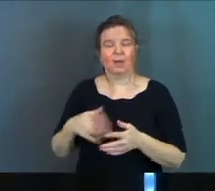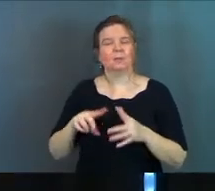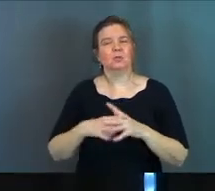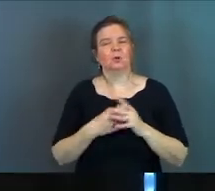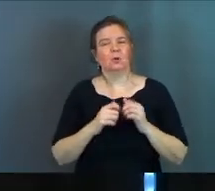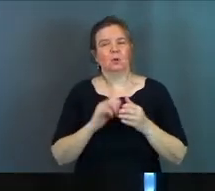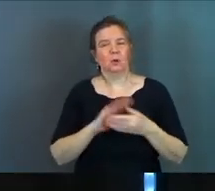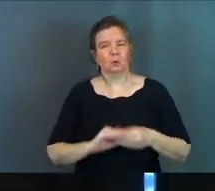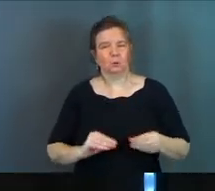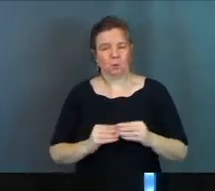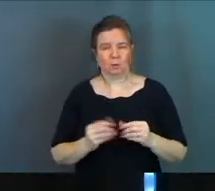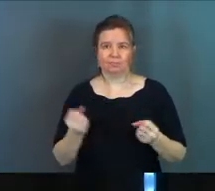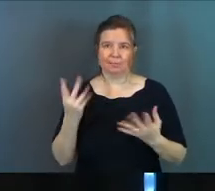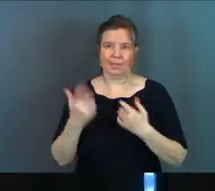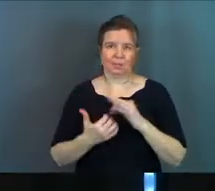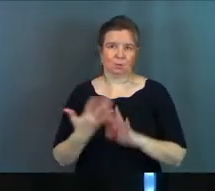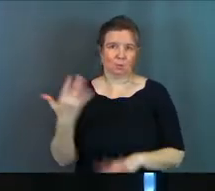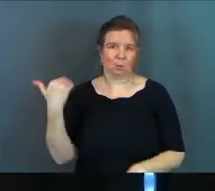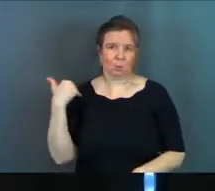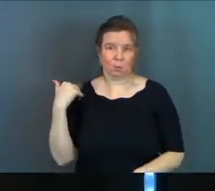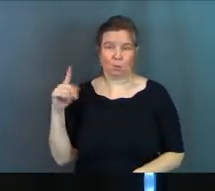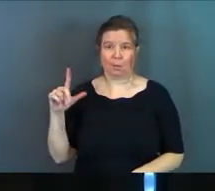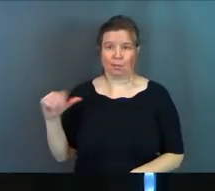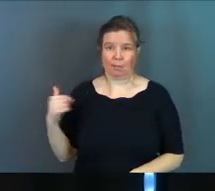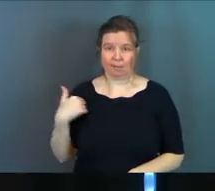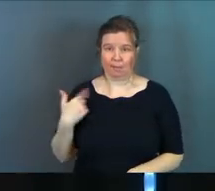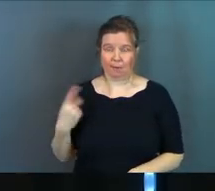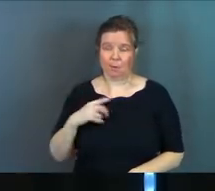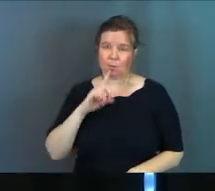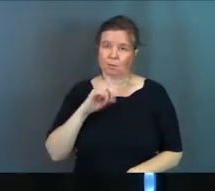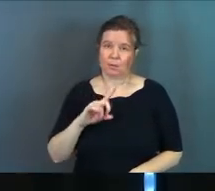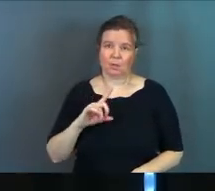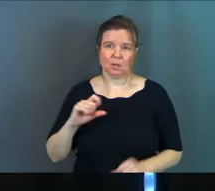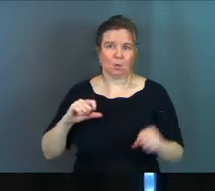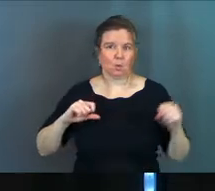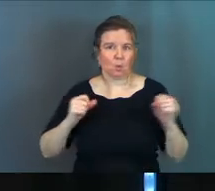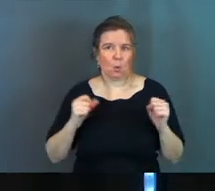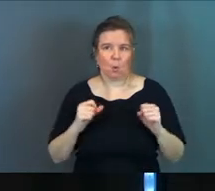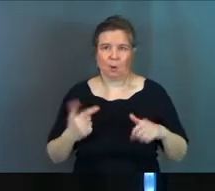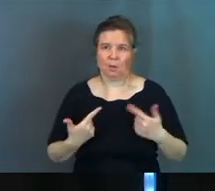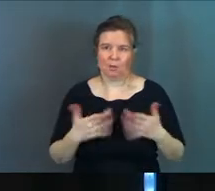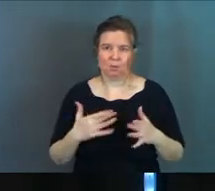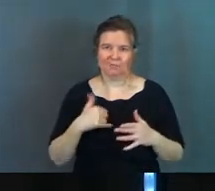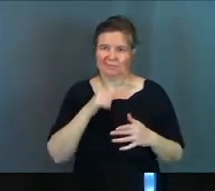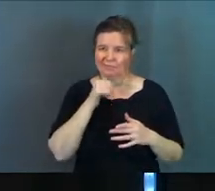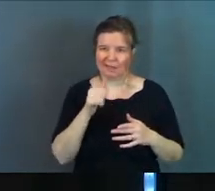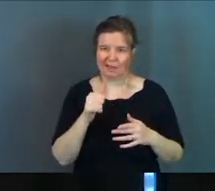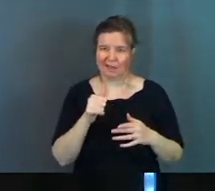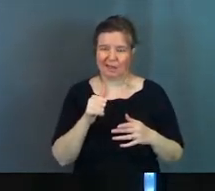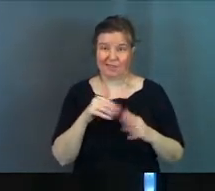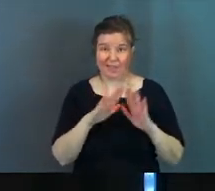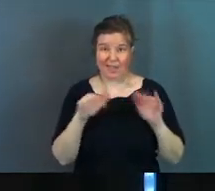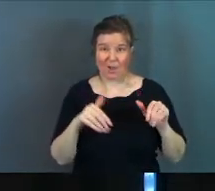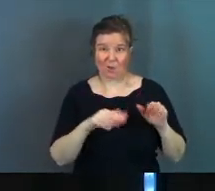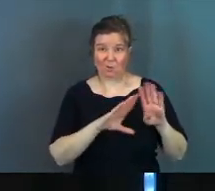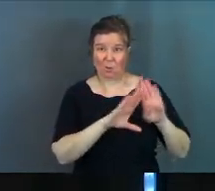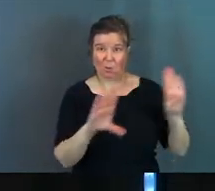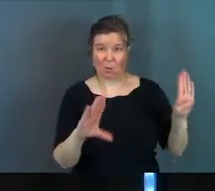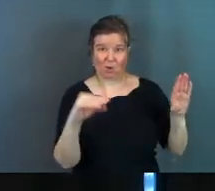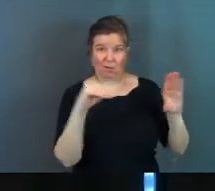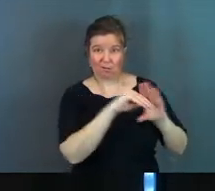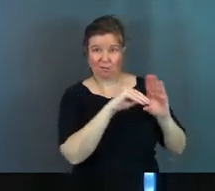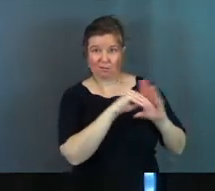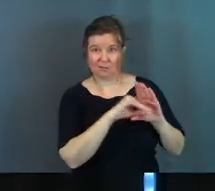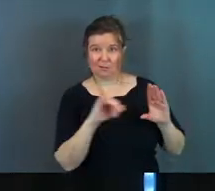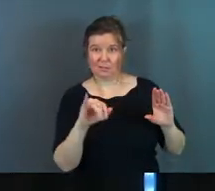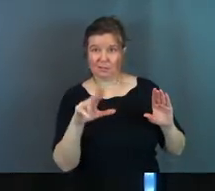story. Years ago, Linda and I had a really cold living room. There wasn't the greatest insulation in that house. And